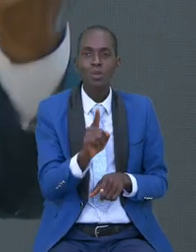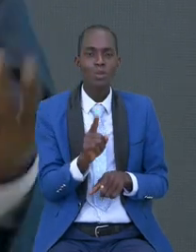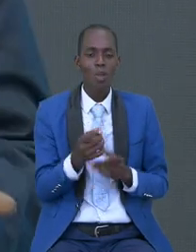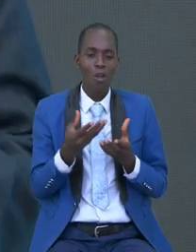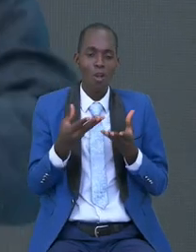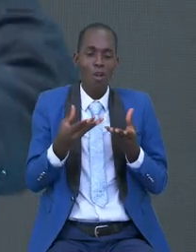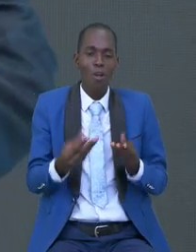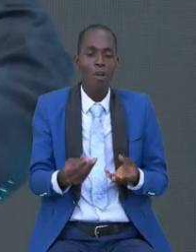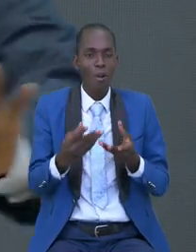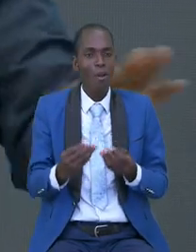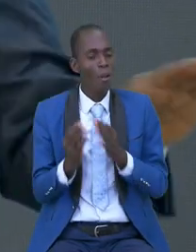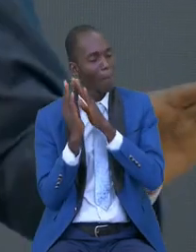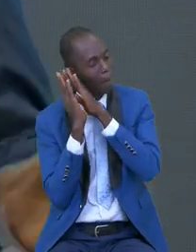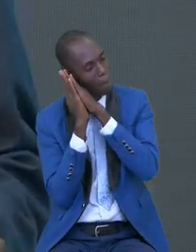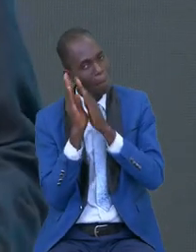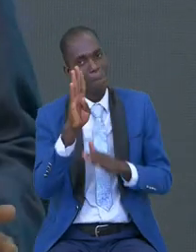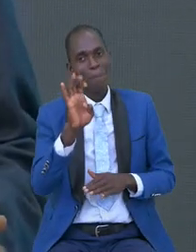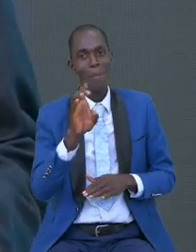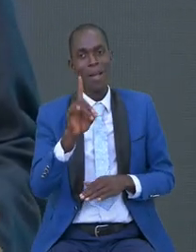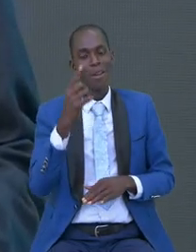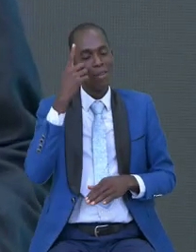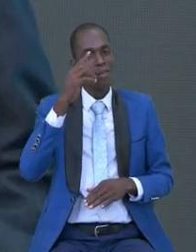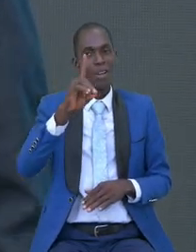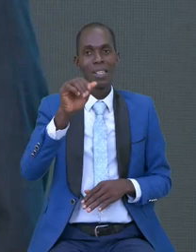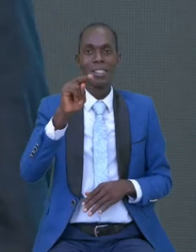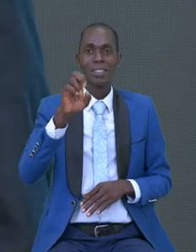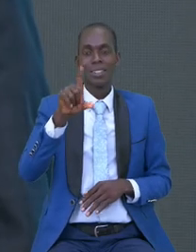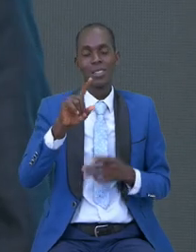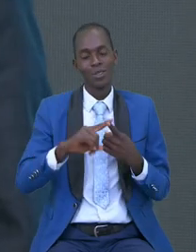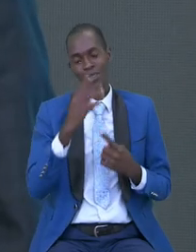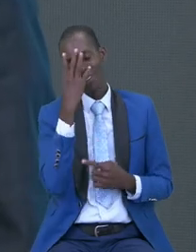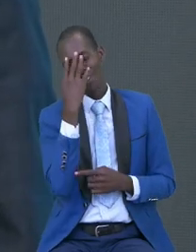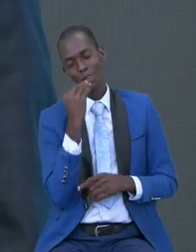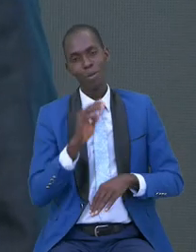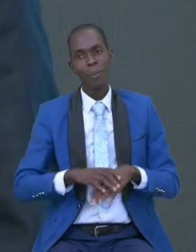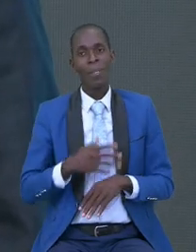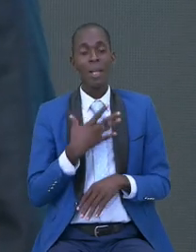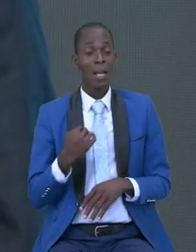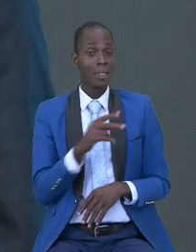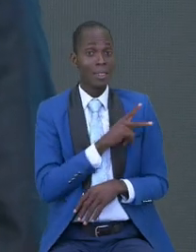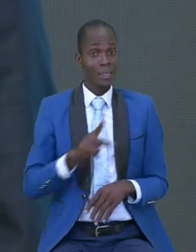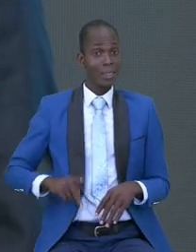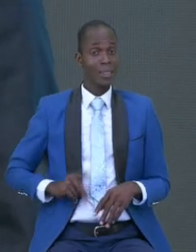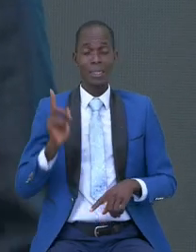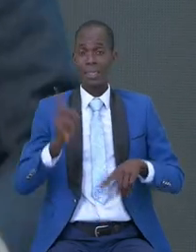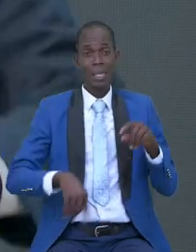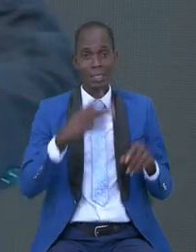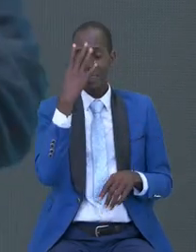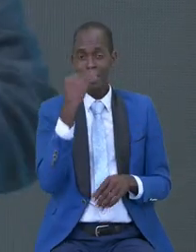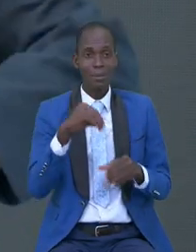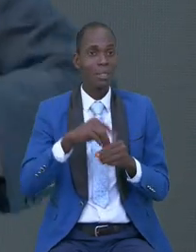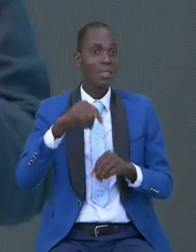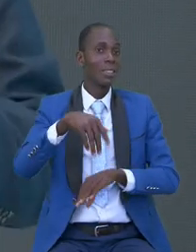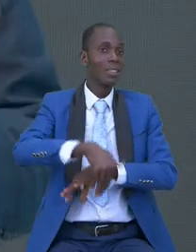soft bed for him to lie on. And the king could not sleep in the night, but